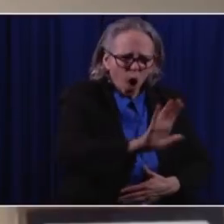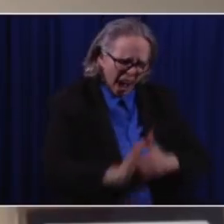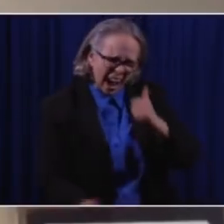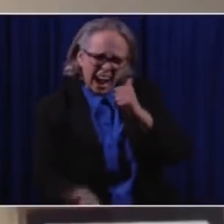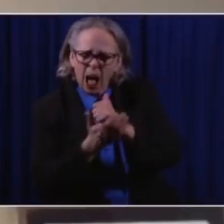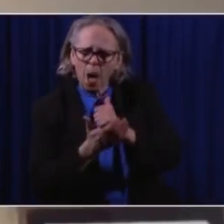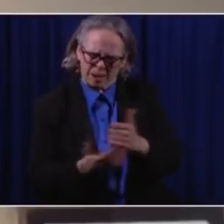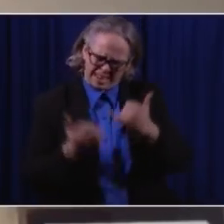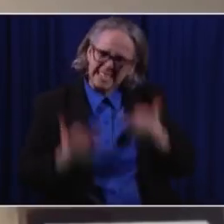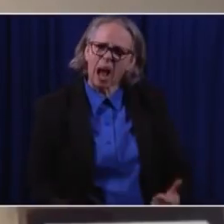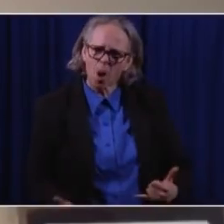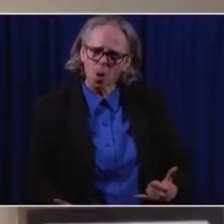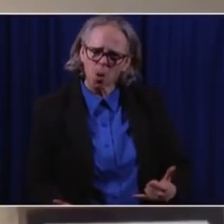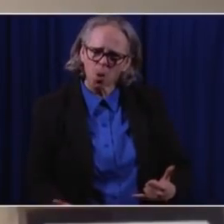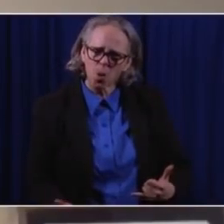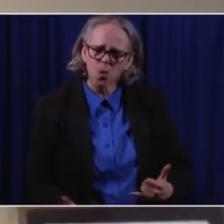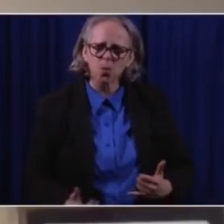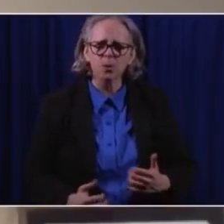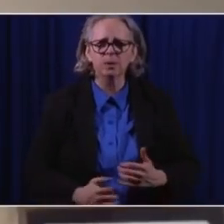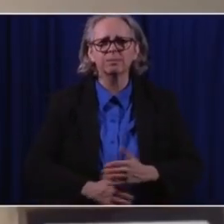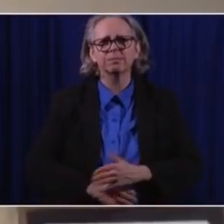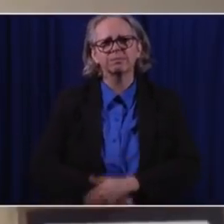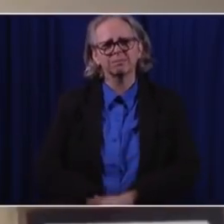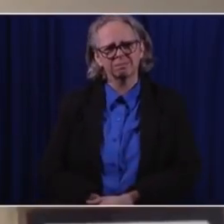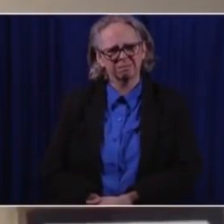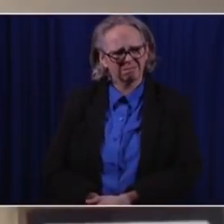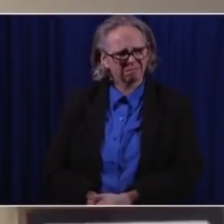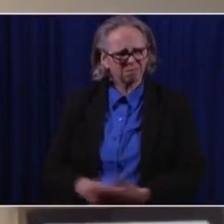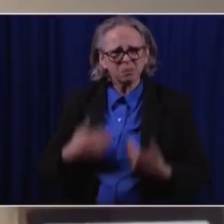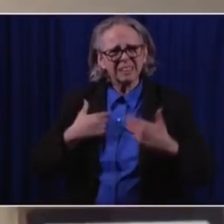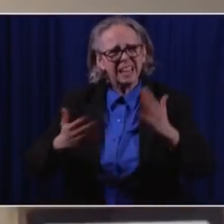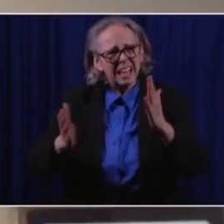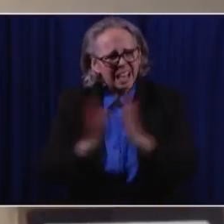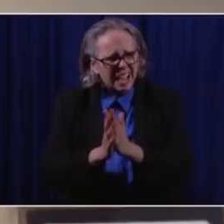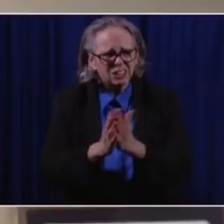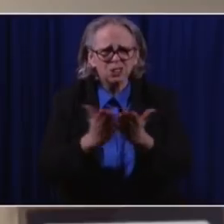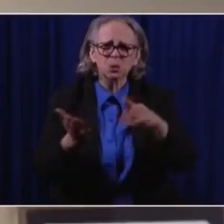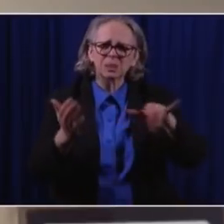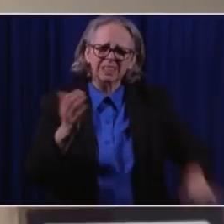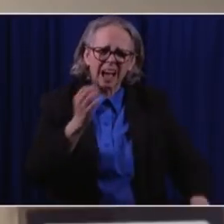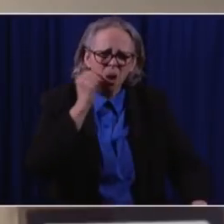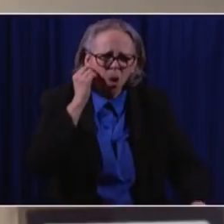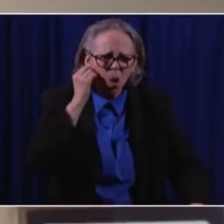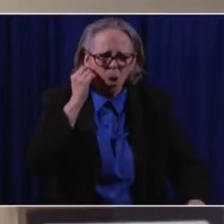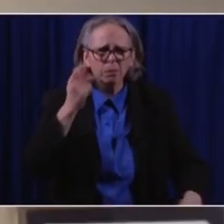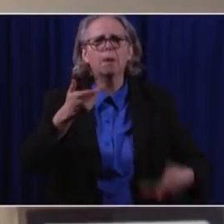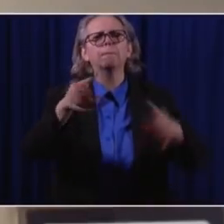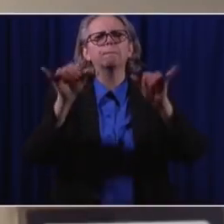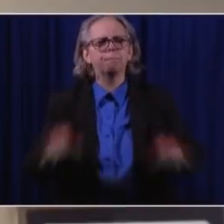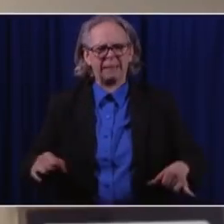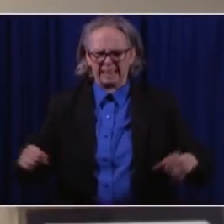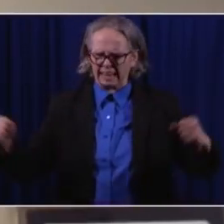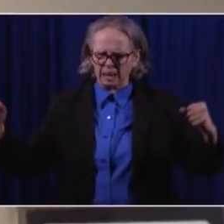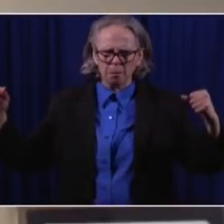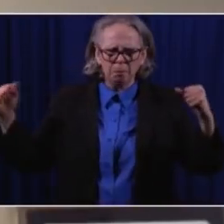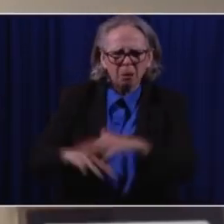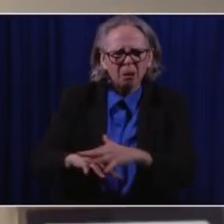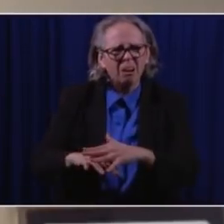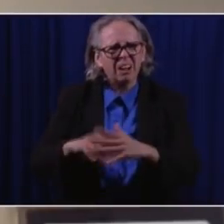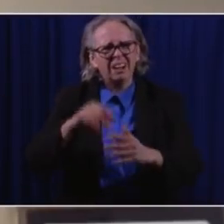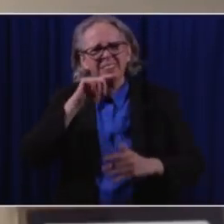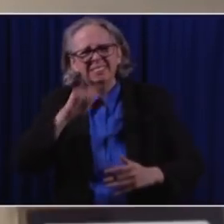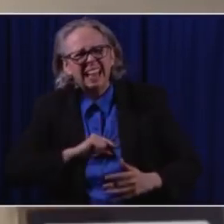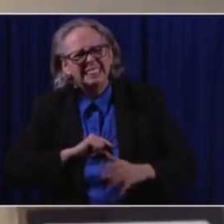that everything that we talk about in terms of staying home, don't gather for Thanksgiving, all of those things are so